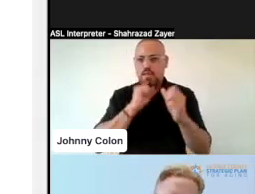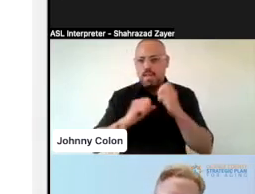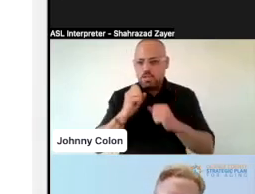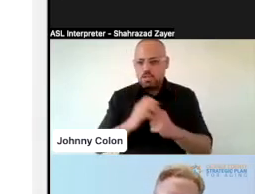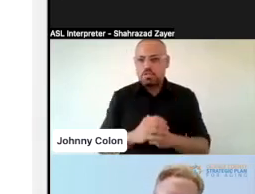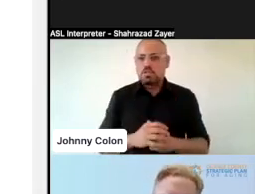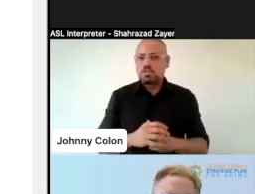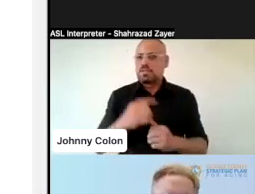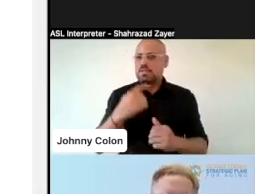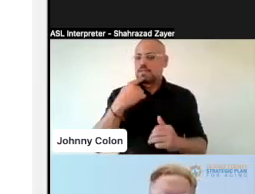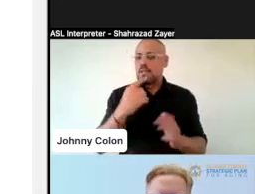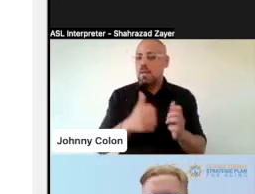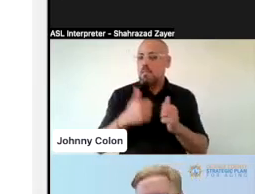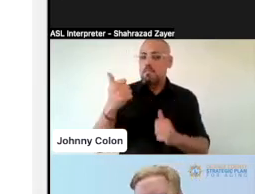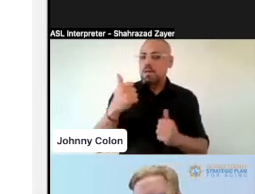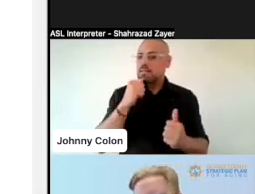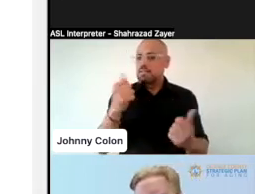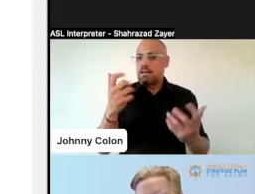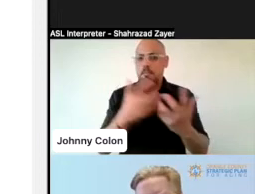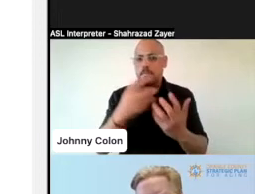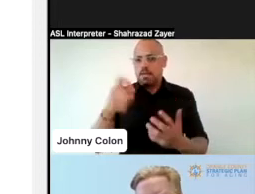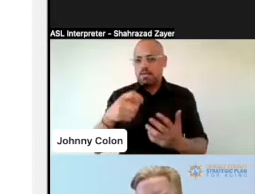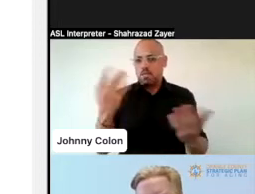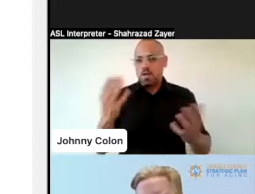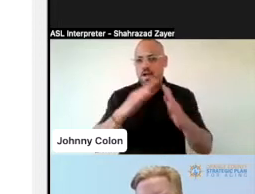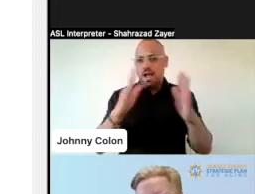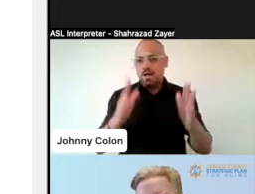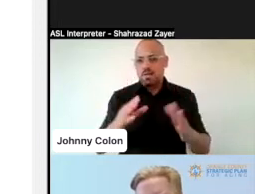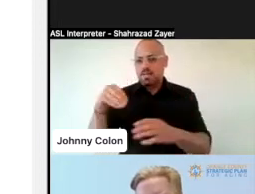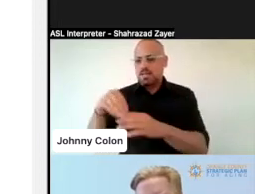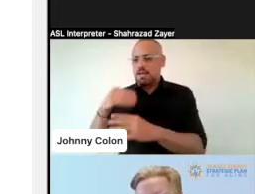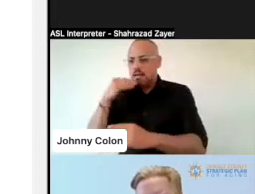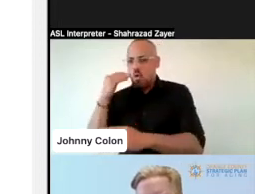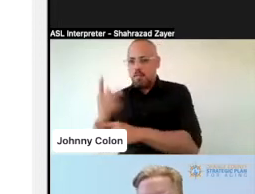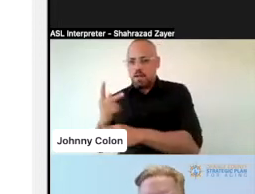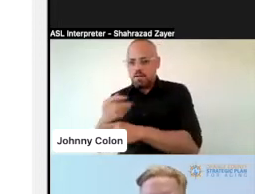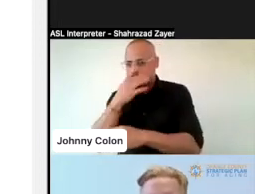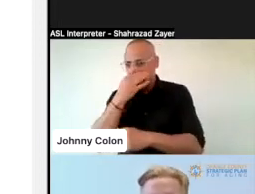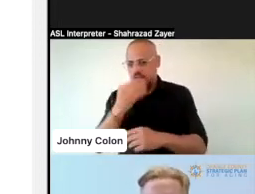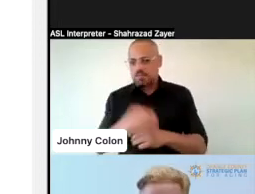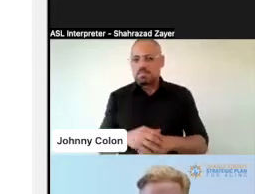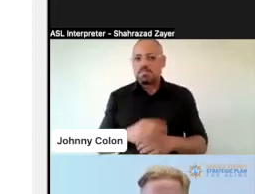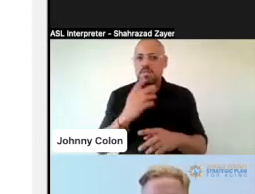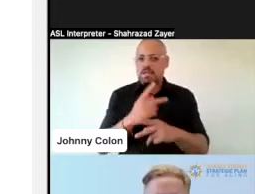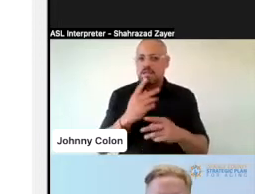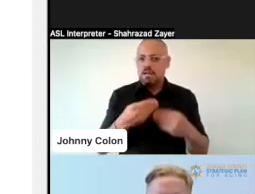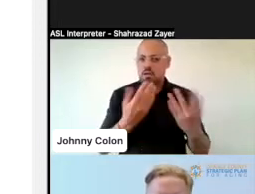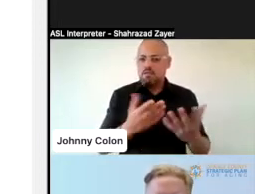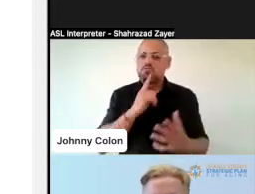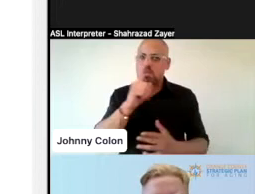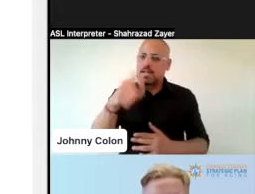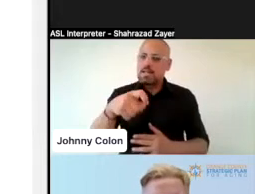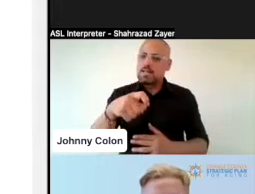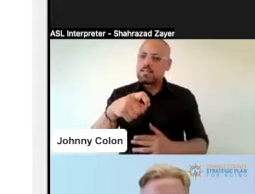that their biggest unmet needs are housing and in-home care. Caregiving is really needed,